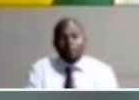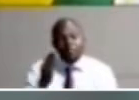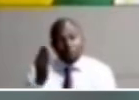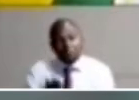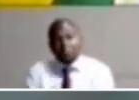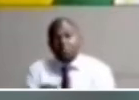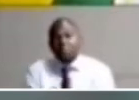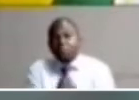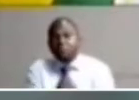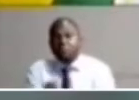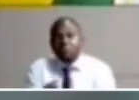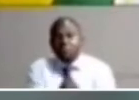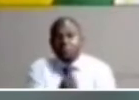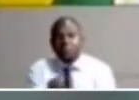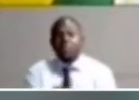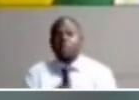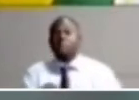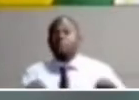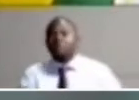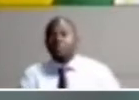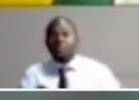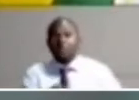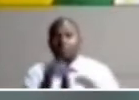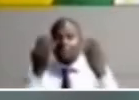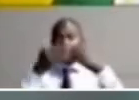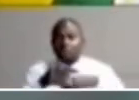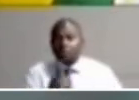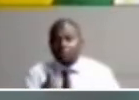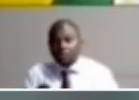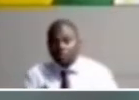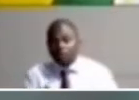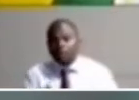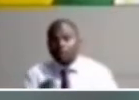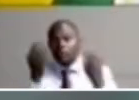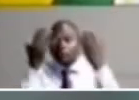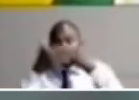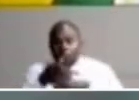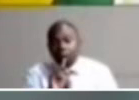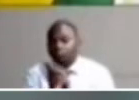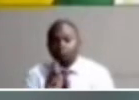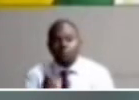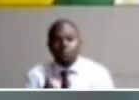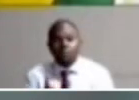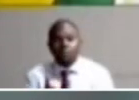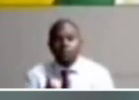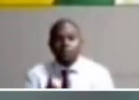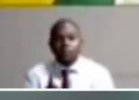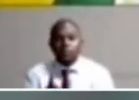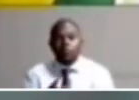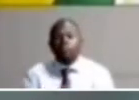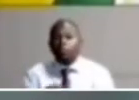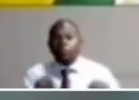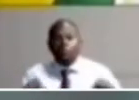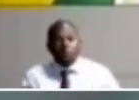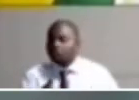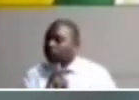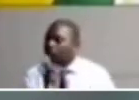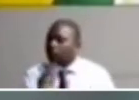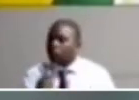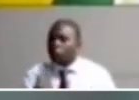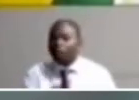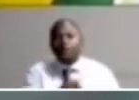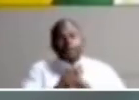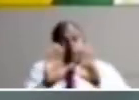We don't want pikipikis moving around during darkness. Those should only operate during the